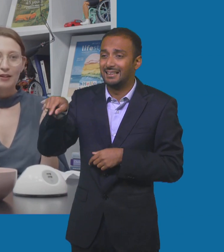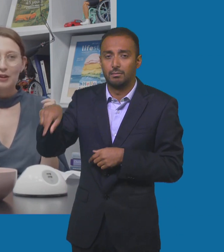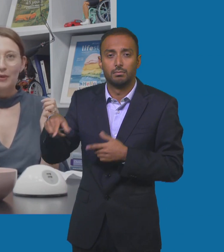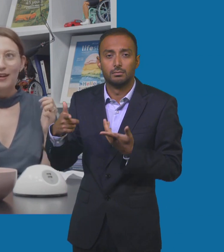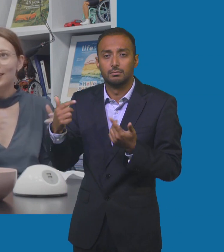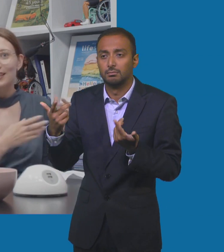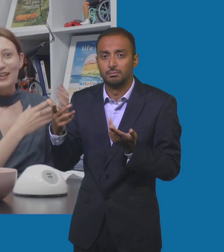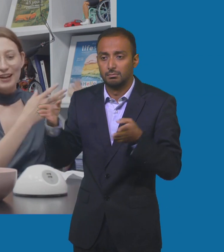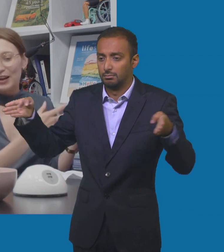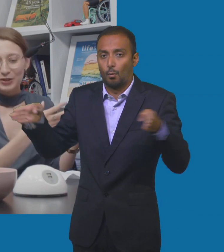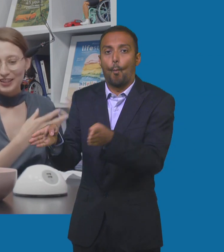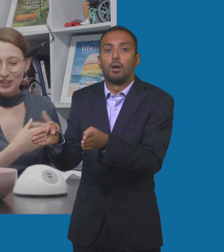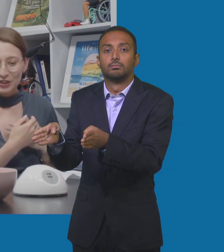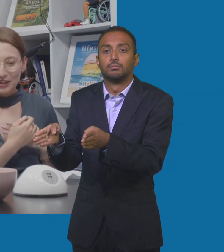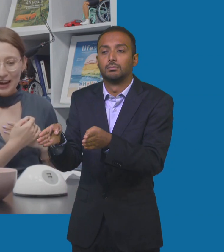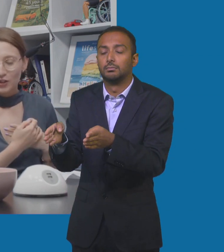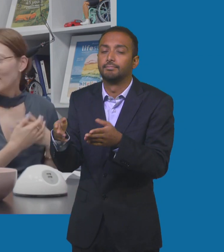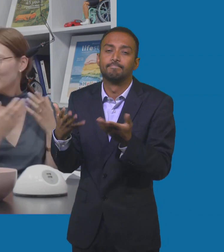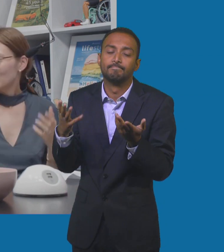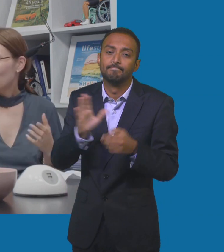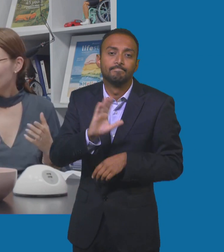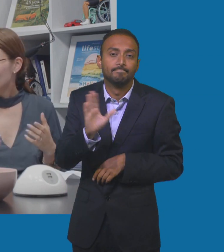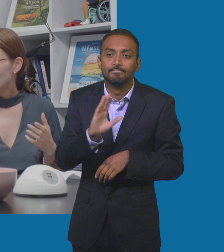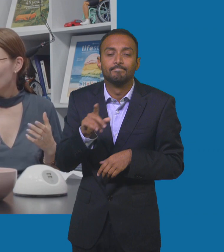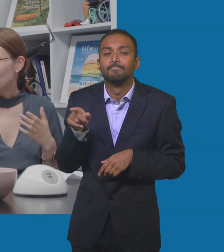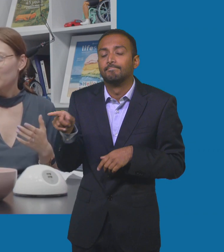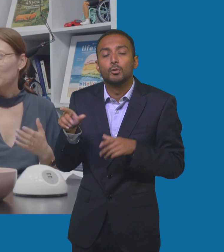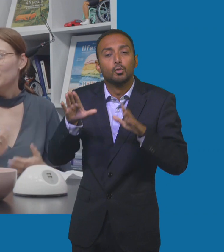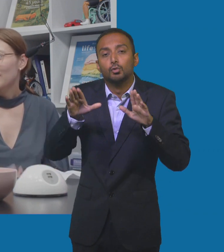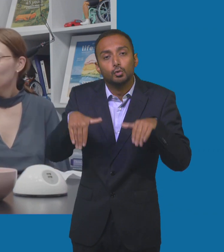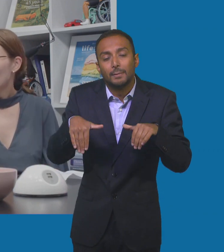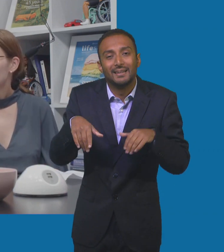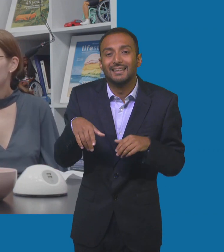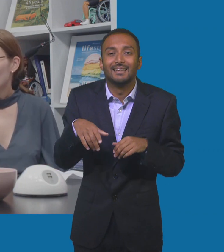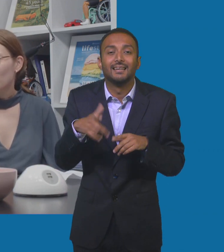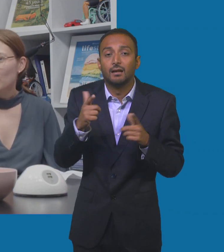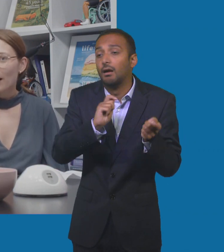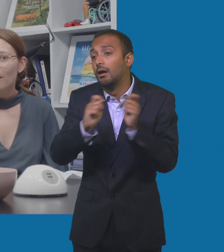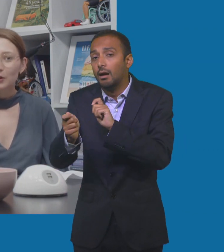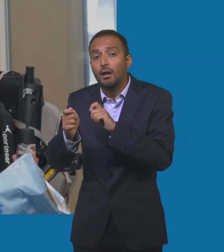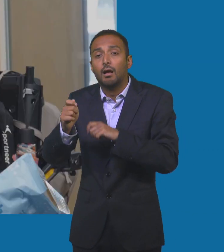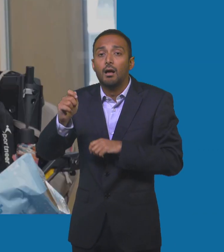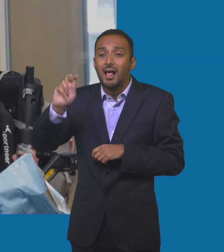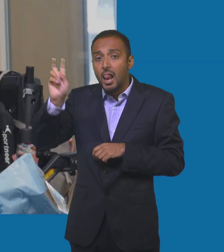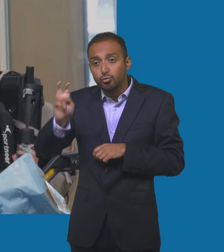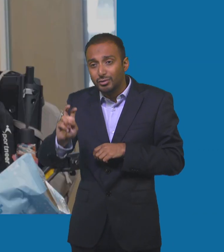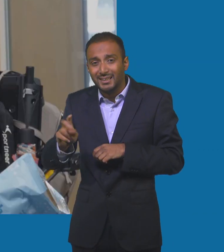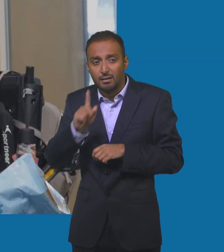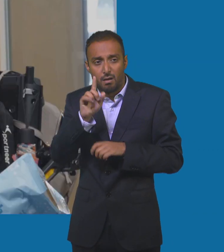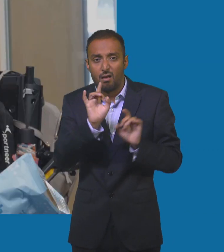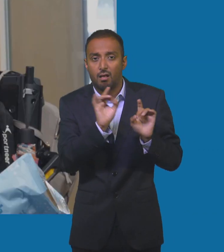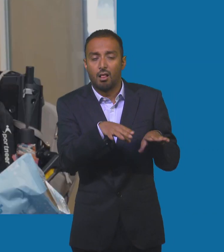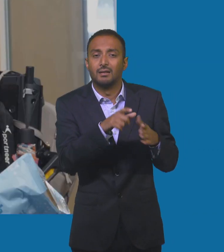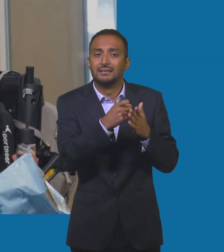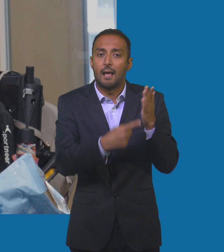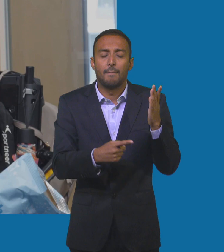be about, us transitioning to green energy at the expense of some people. That's what I really get worried about. Through this whole